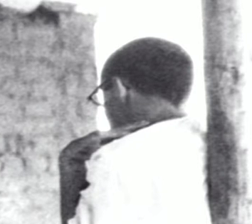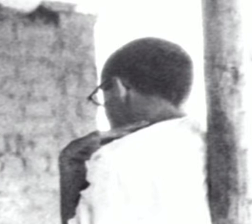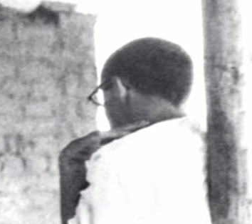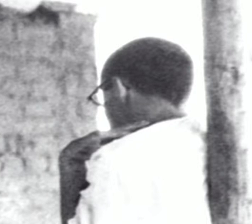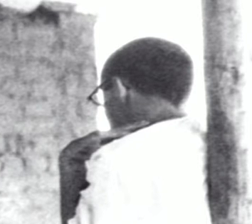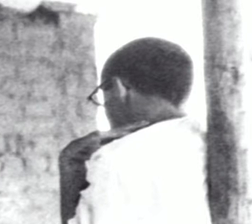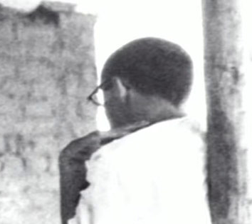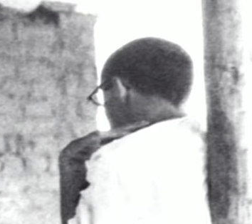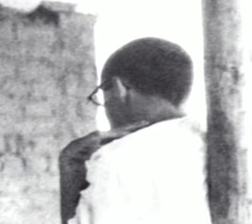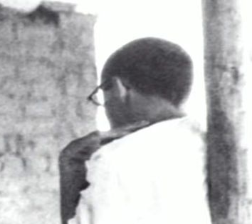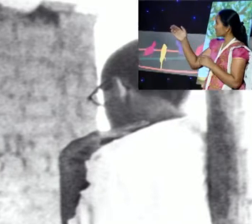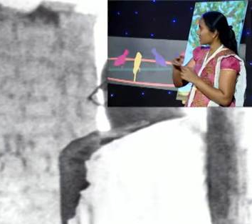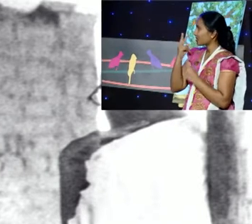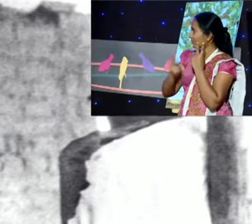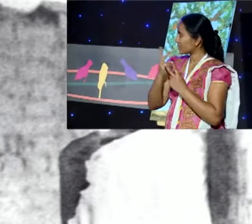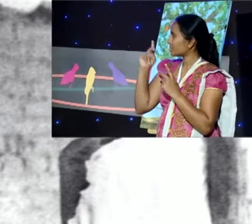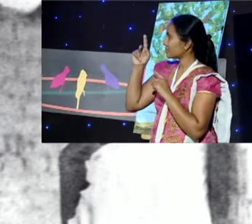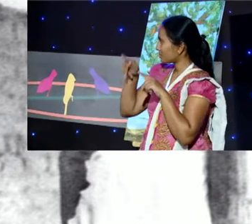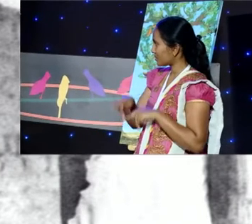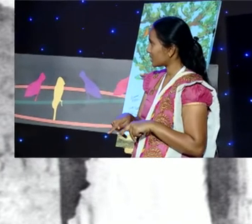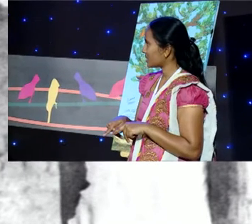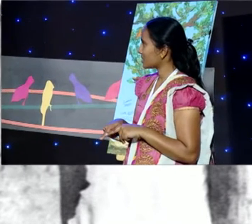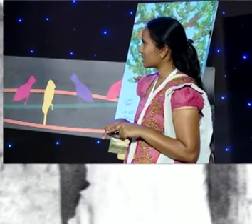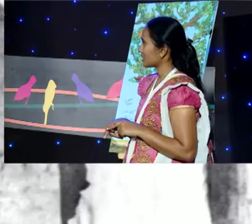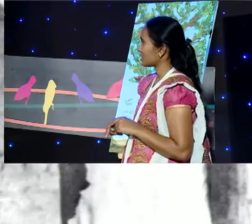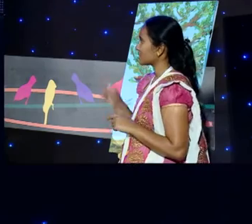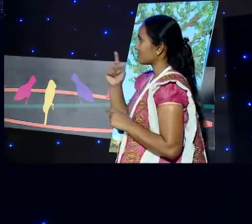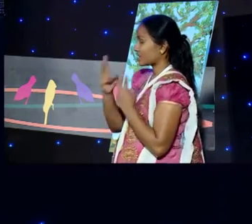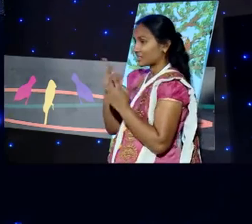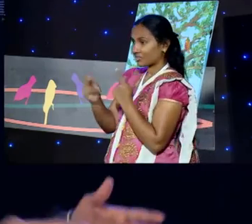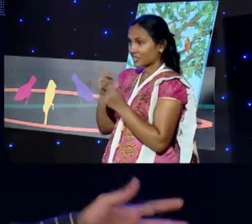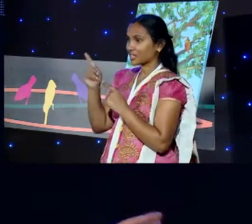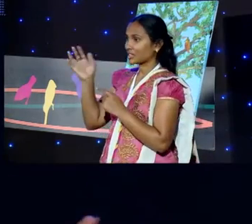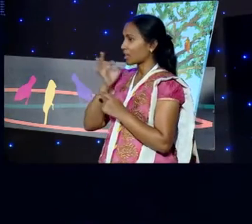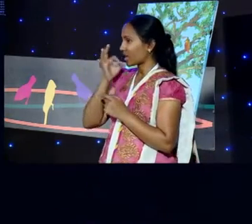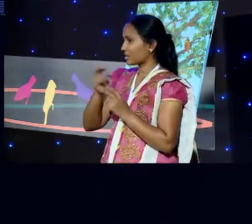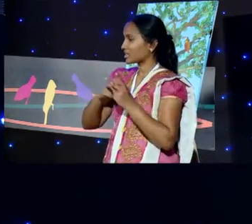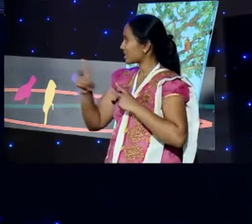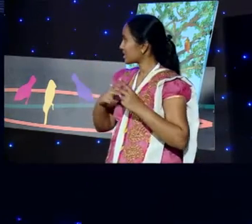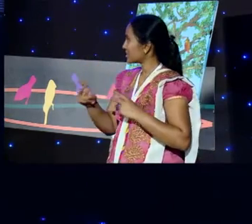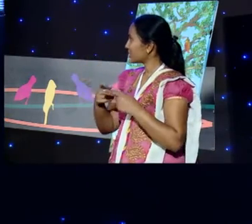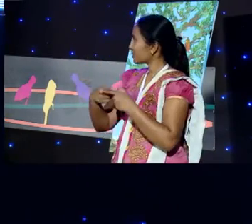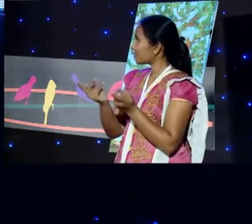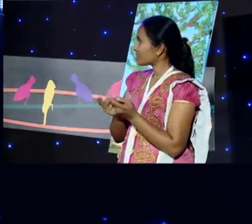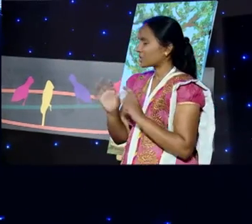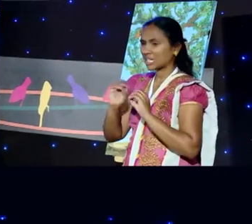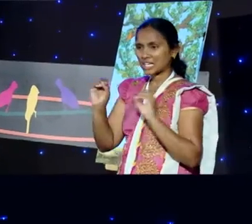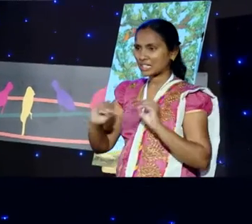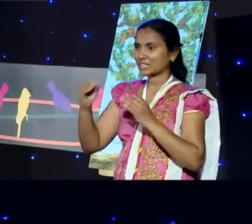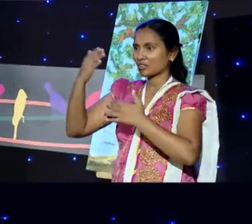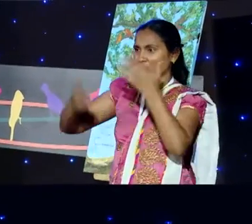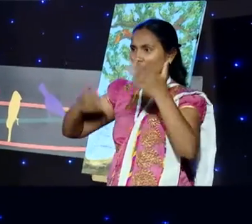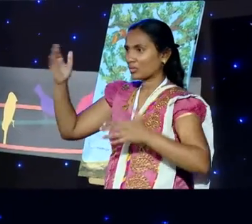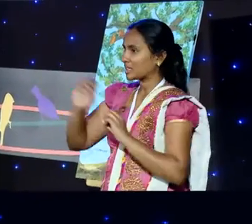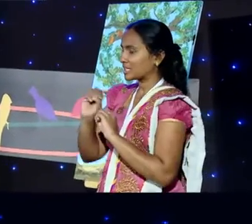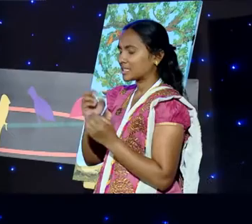people from Harvard came to visit Kumarappa. And when they're visiting him, they see that he lives in a very simple place. He has nothing on the walls. Very